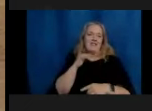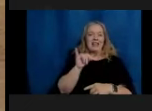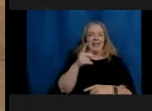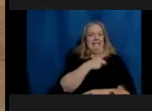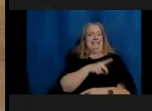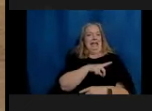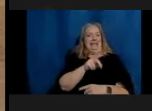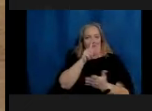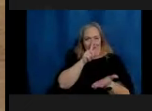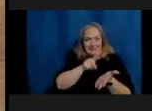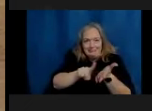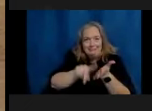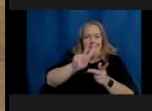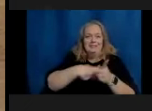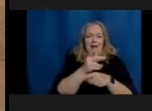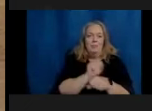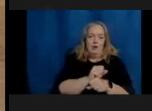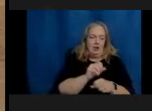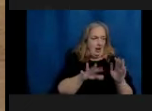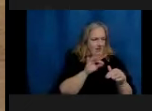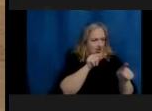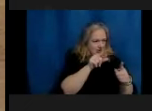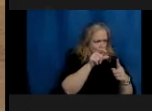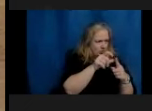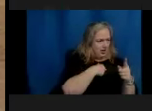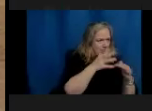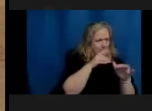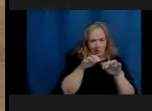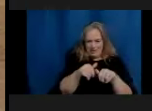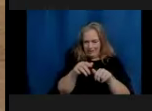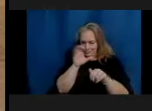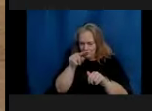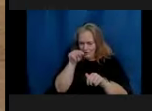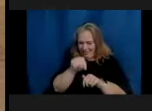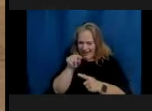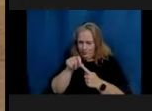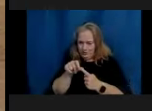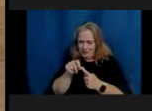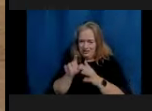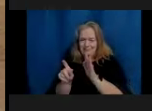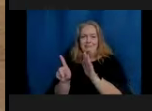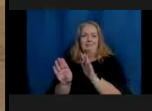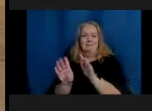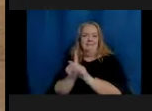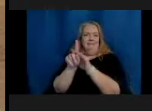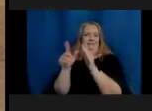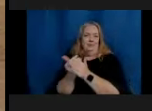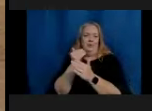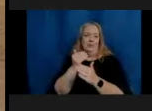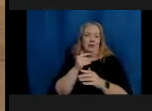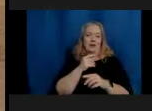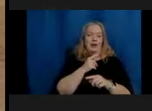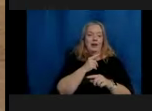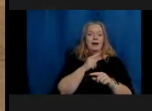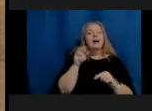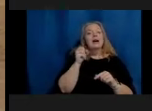if I type a word that I found in this other thing, maybe I can figure that out. So in the case of this specifically, I did not come in being like random